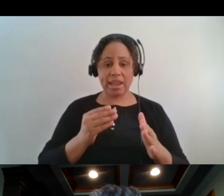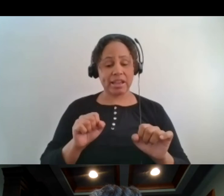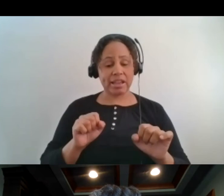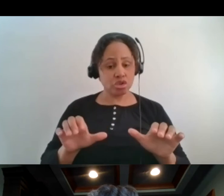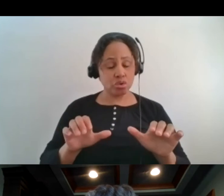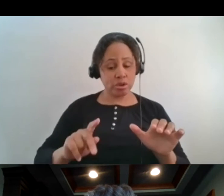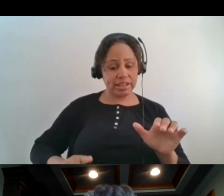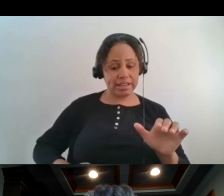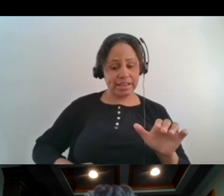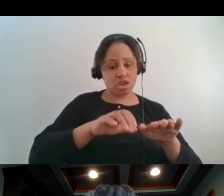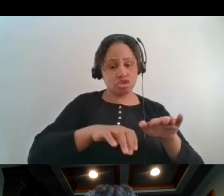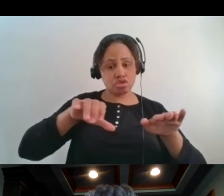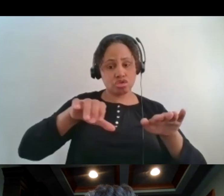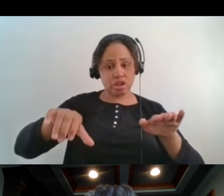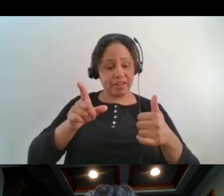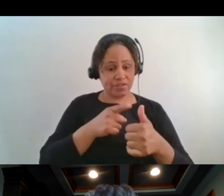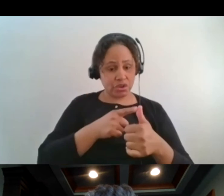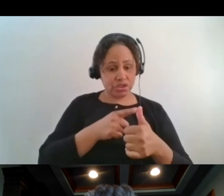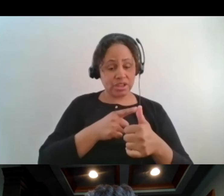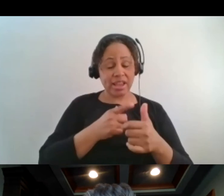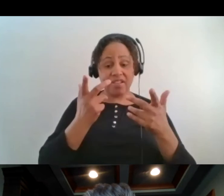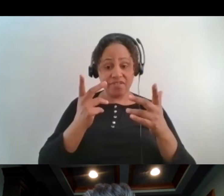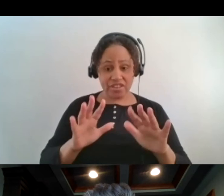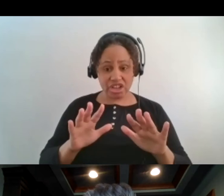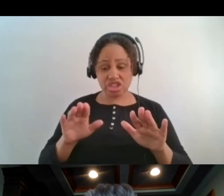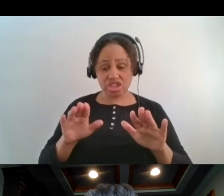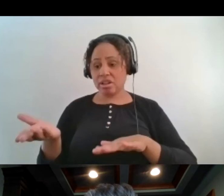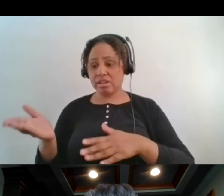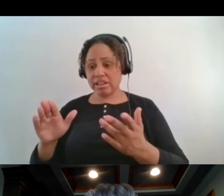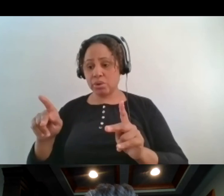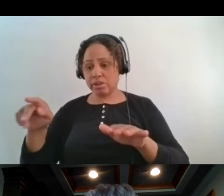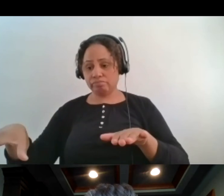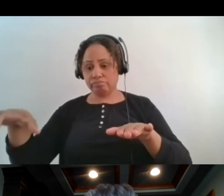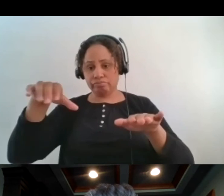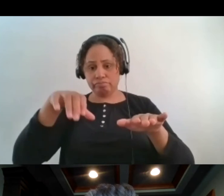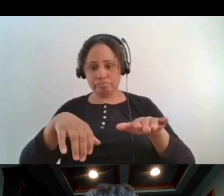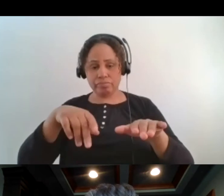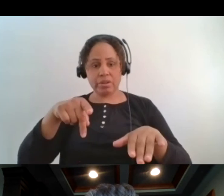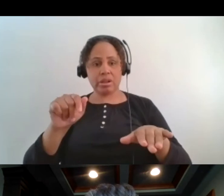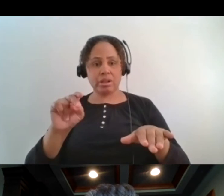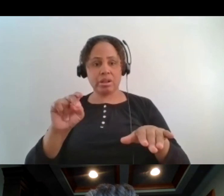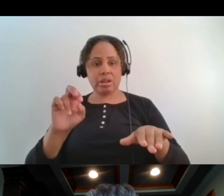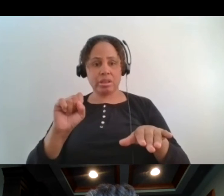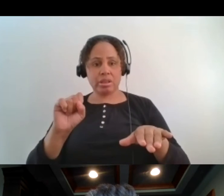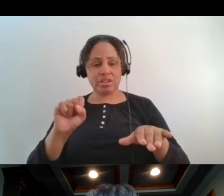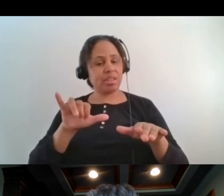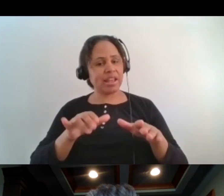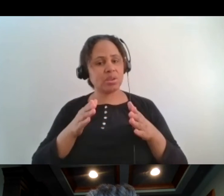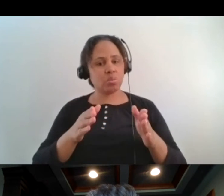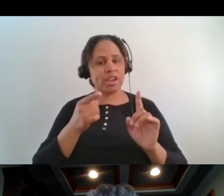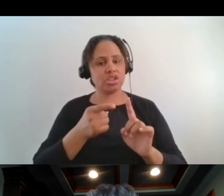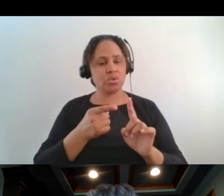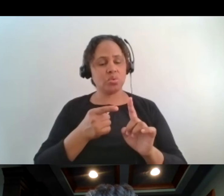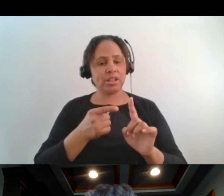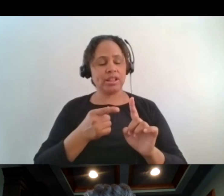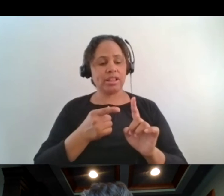called a pancreas after kidney transplant on the deceased donor waiting list. And this is a way to sequentially kind of treat your kidney failure